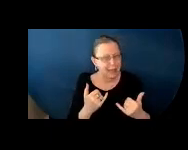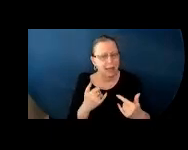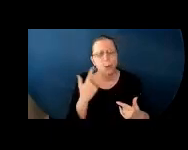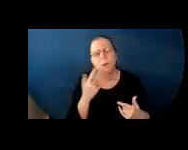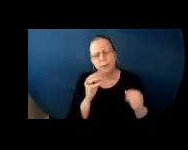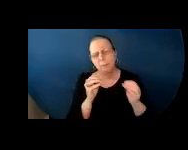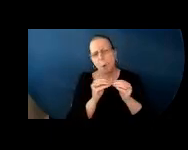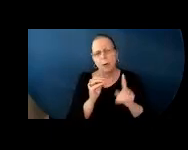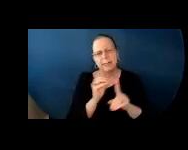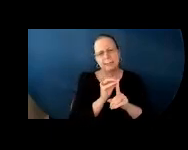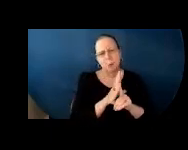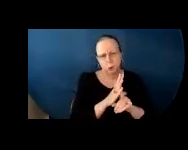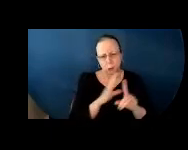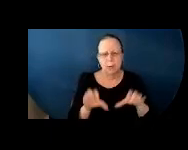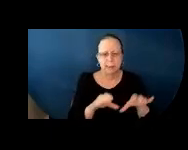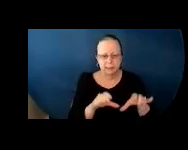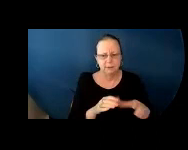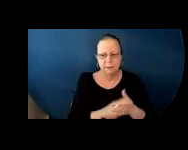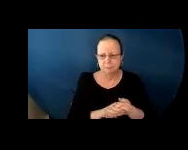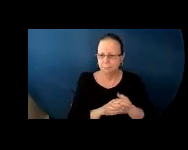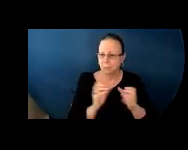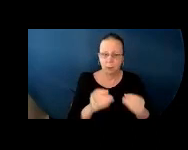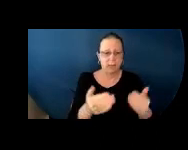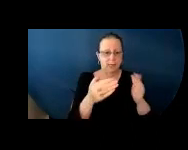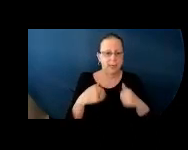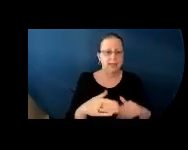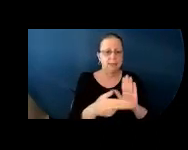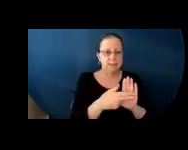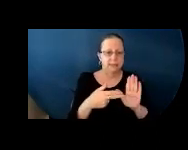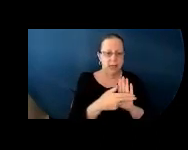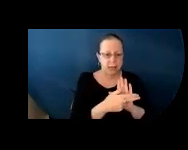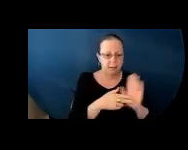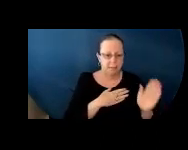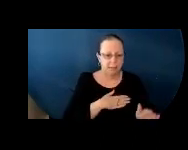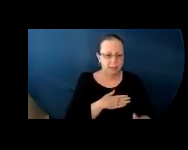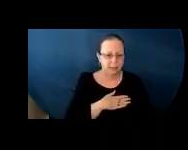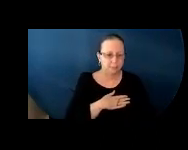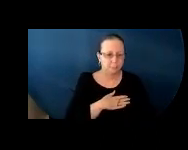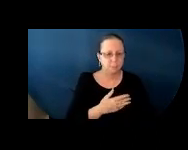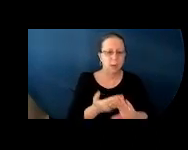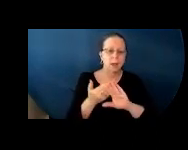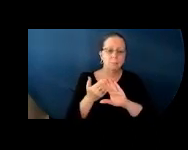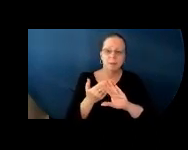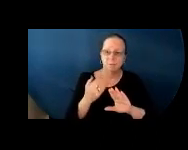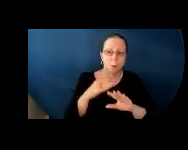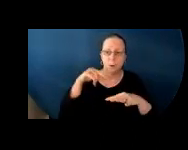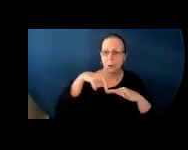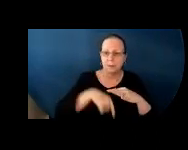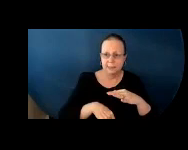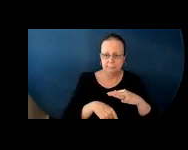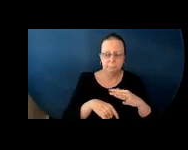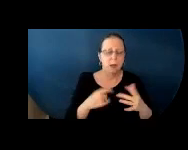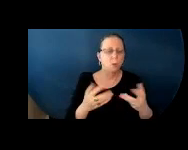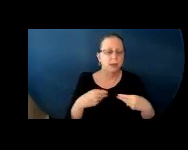an exposure activity. All right, next slide, please. So before we get too deep into it, I just want to give you